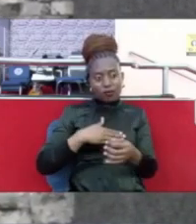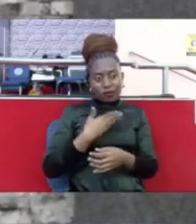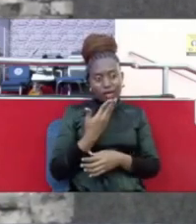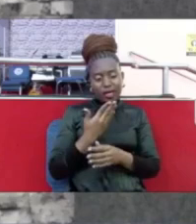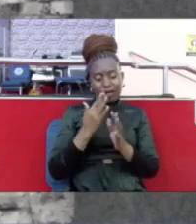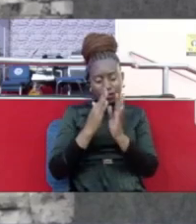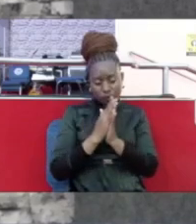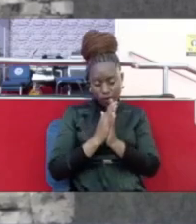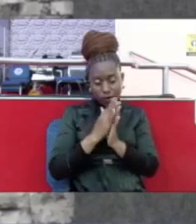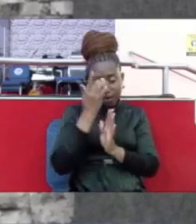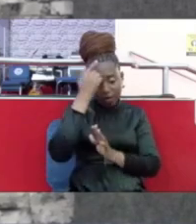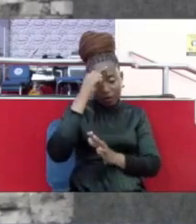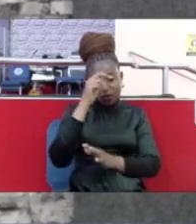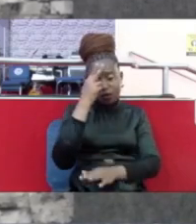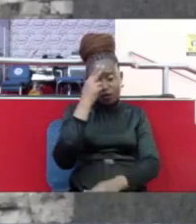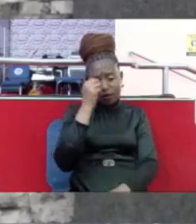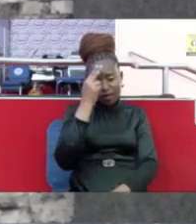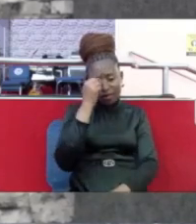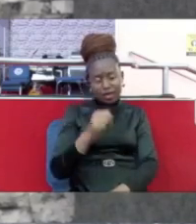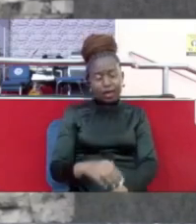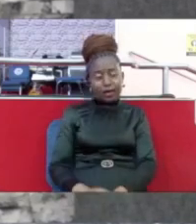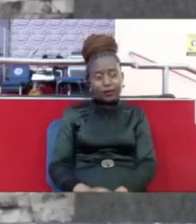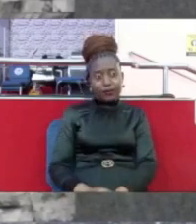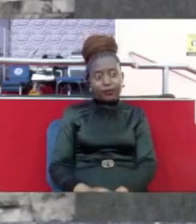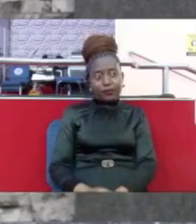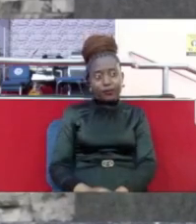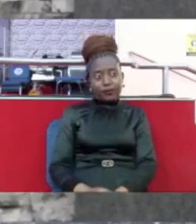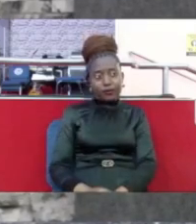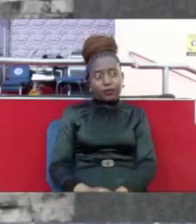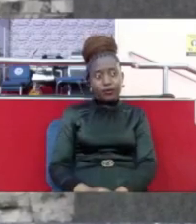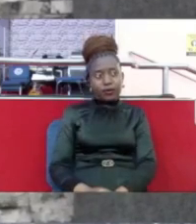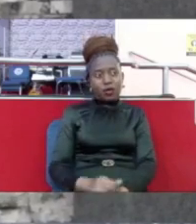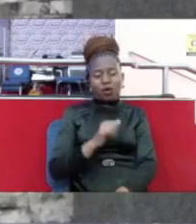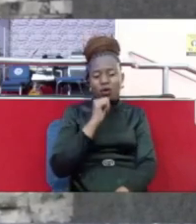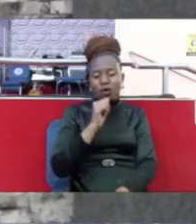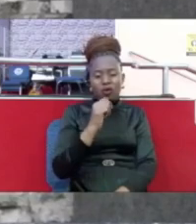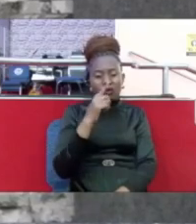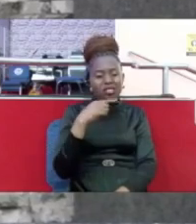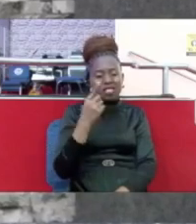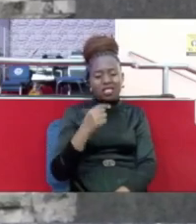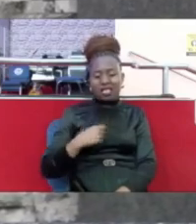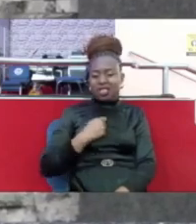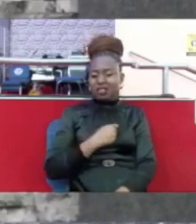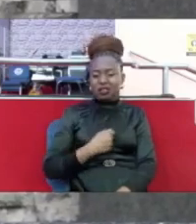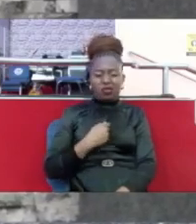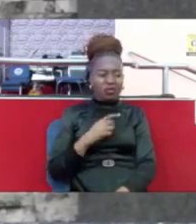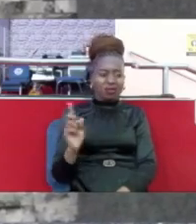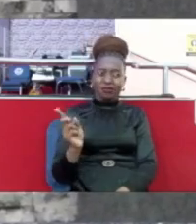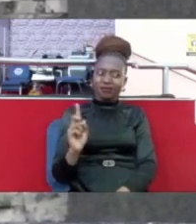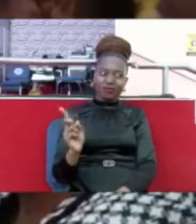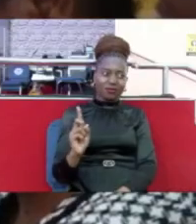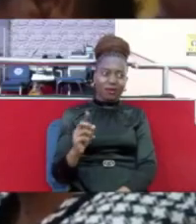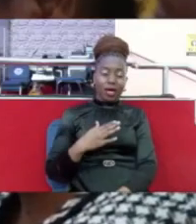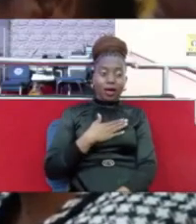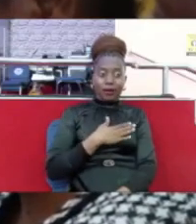ya maombi. And don't just say pole sana. Na usiseme tu pole sana. Say pole sana and help